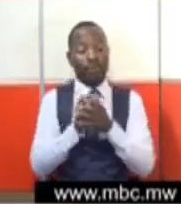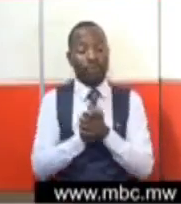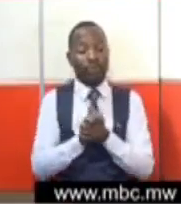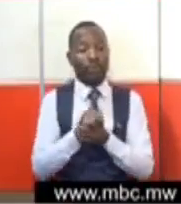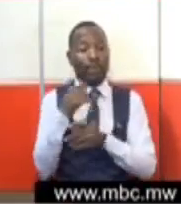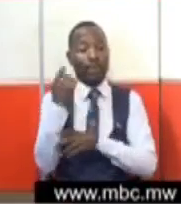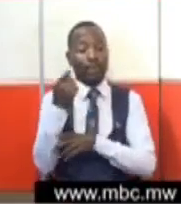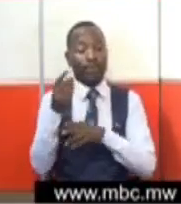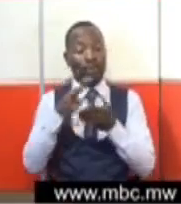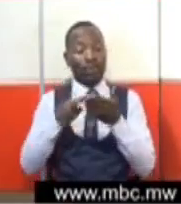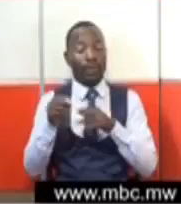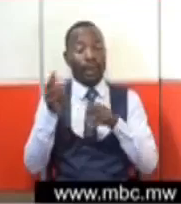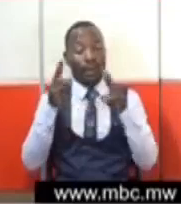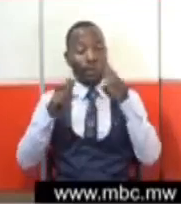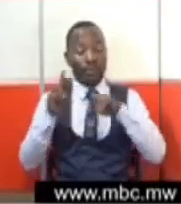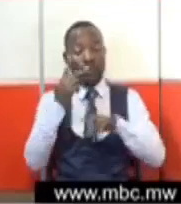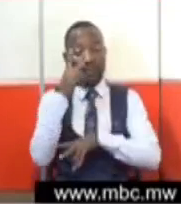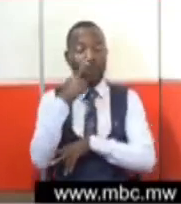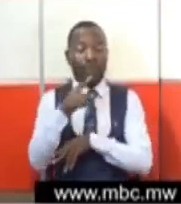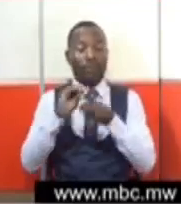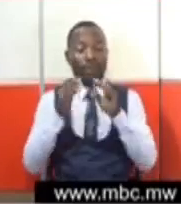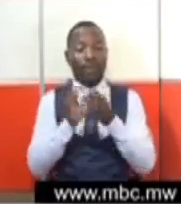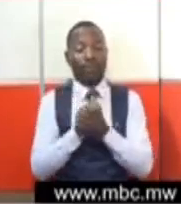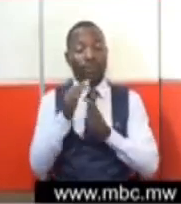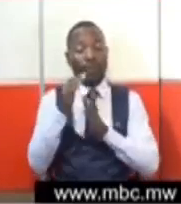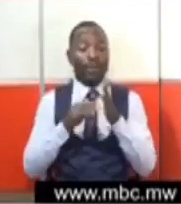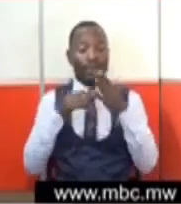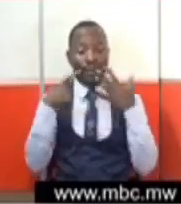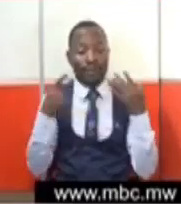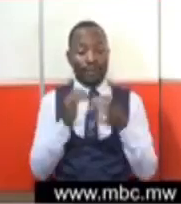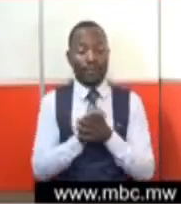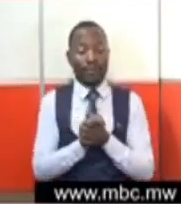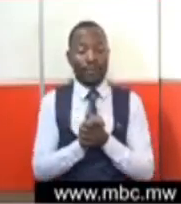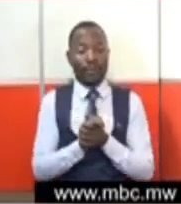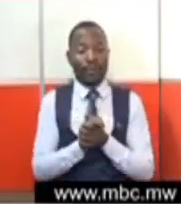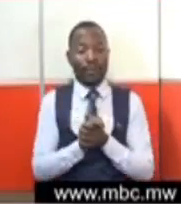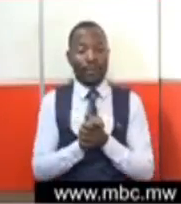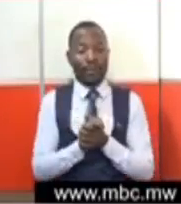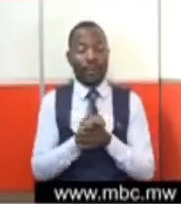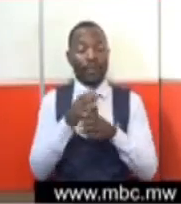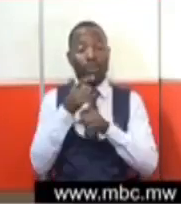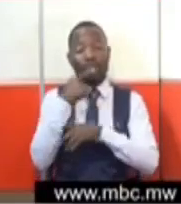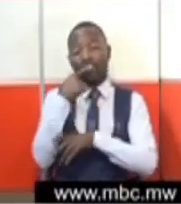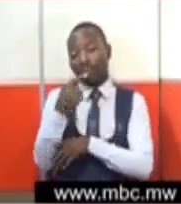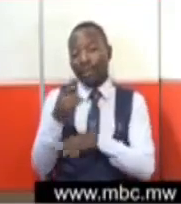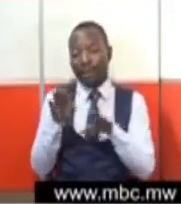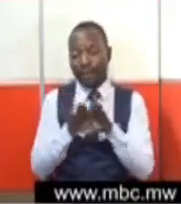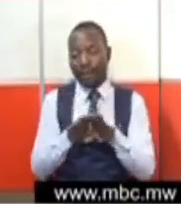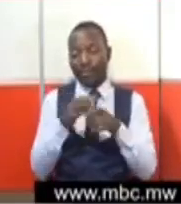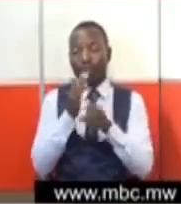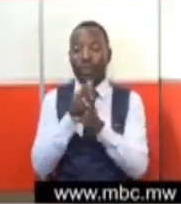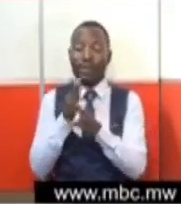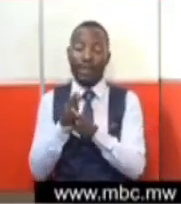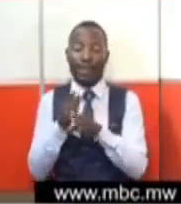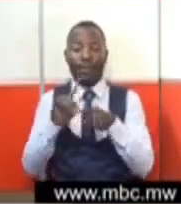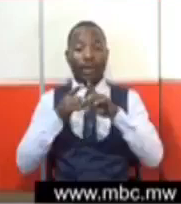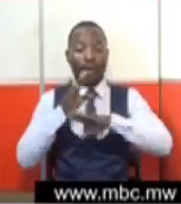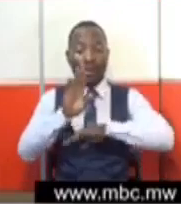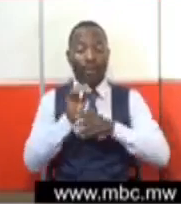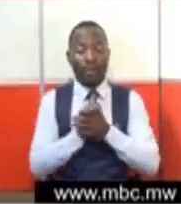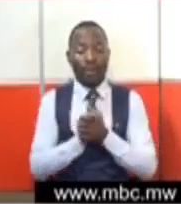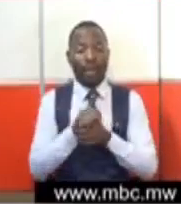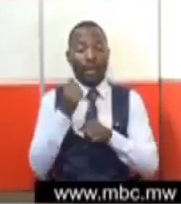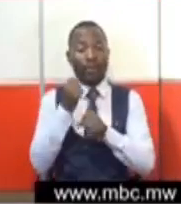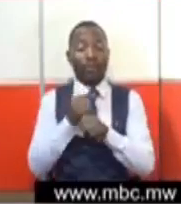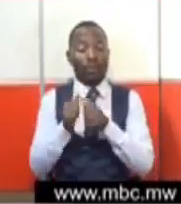analysis of Malawi's economic performance in the last 6 months. He said his organization, as well as other international partners, will